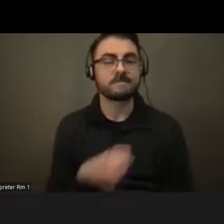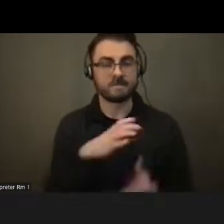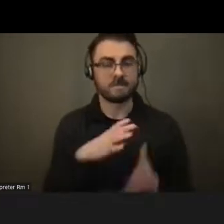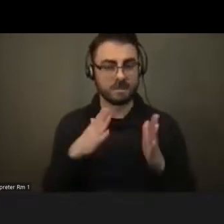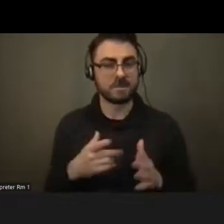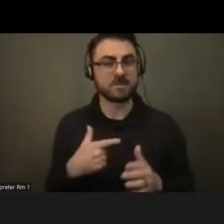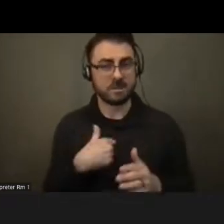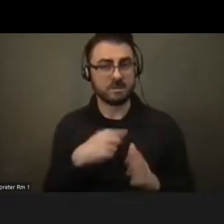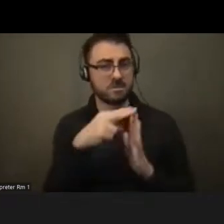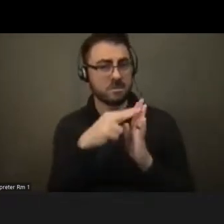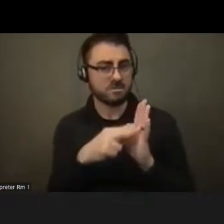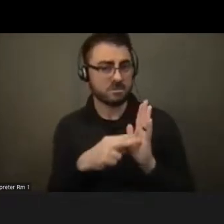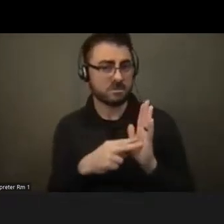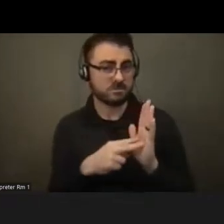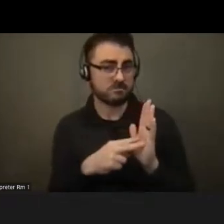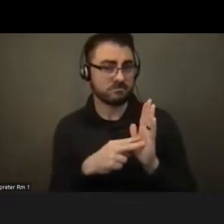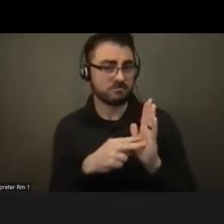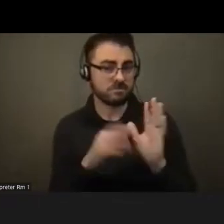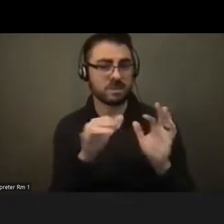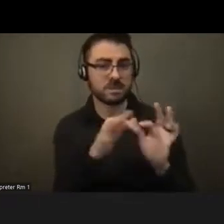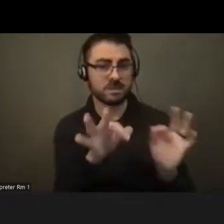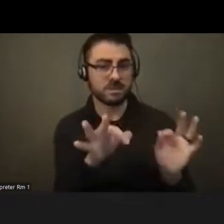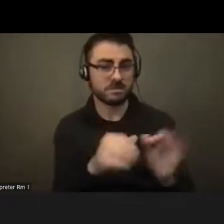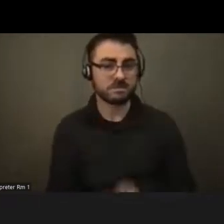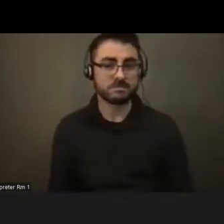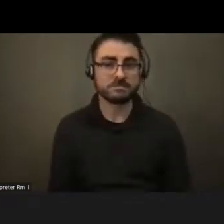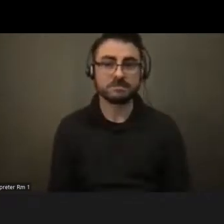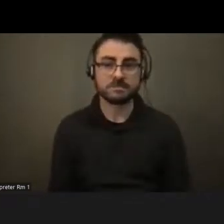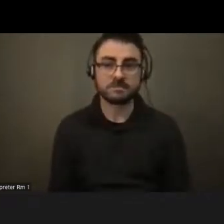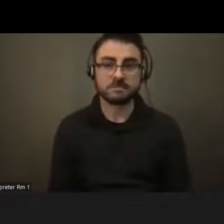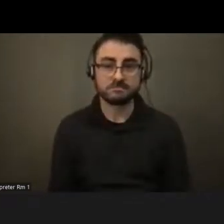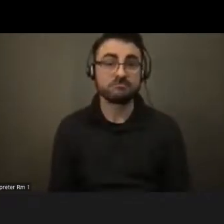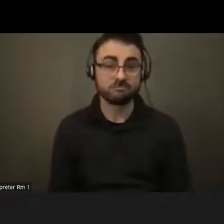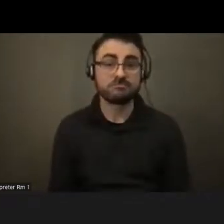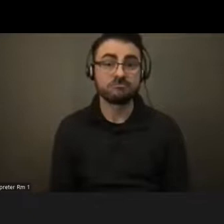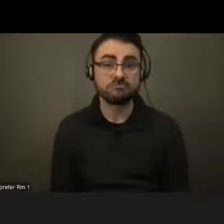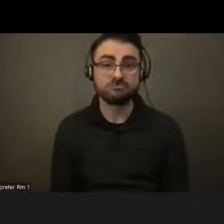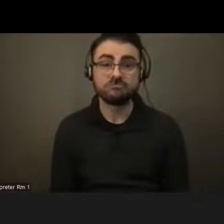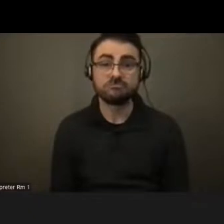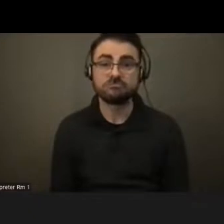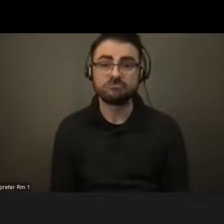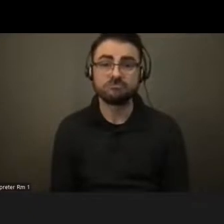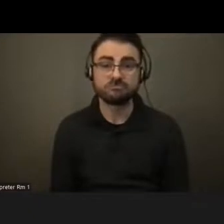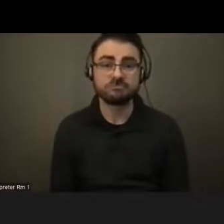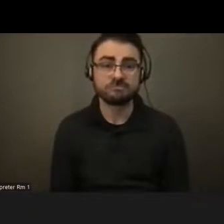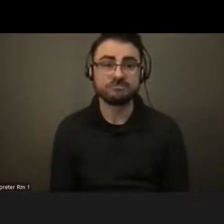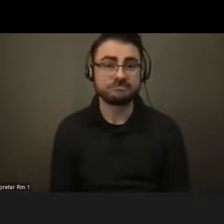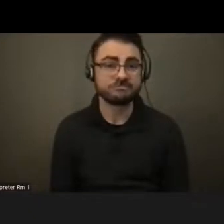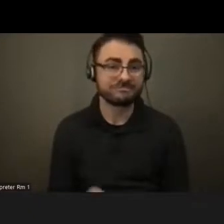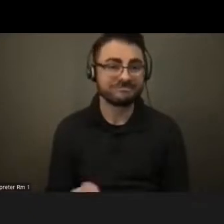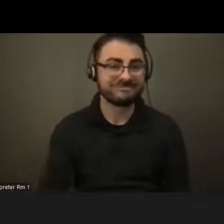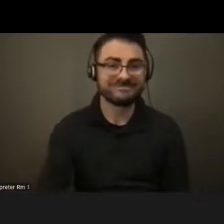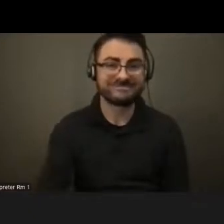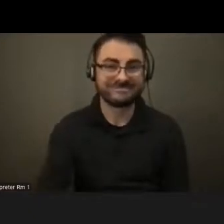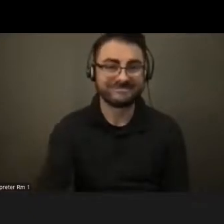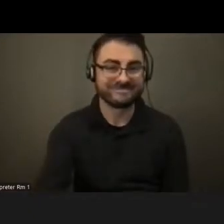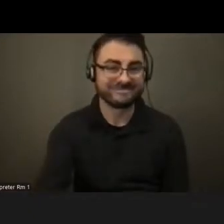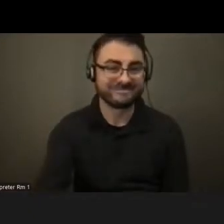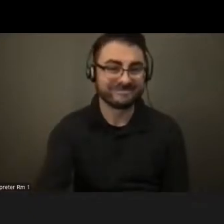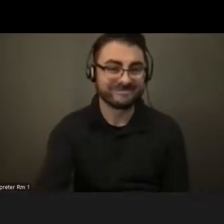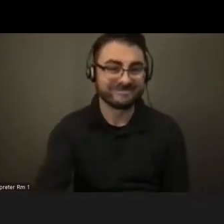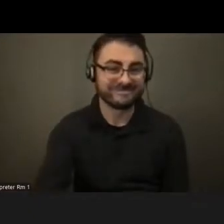Am I speaking slowly enough for the interpretation? Yeah, great.